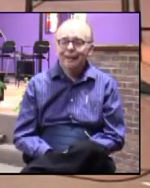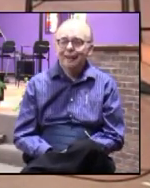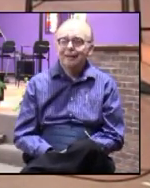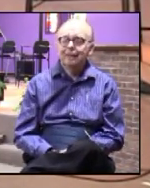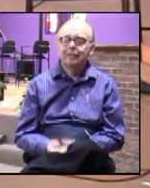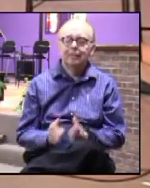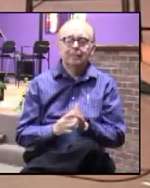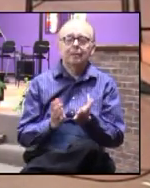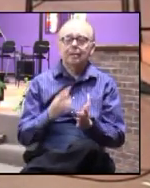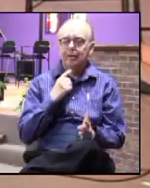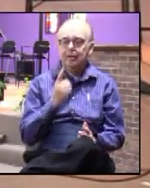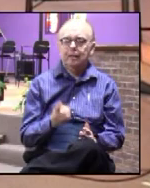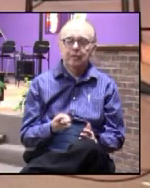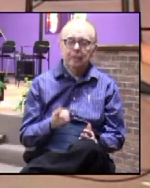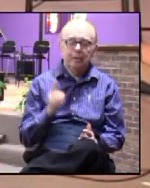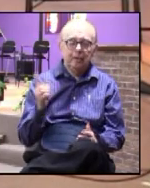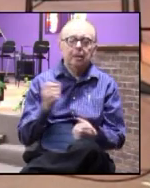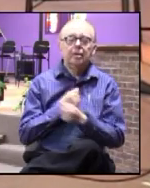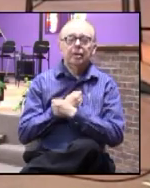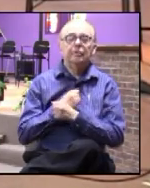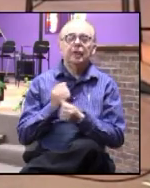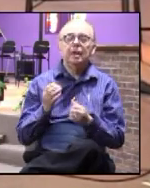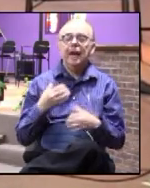The Bible says he loves a cheerful giver.